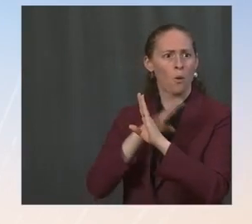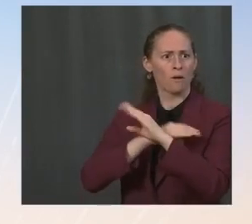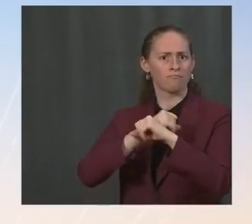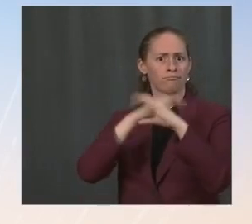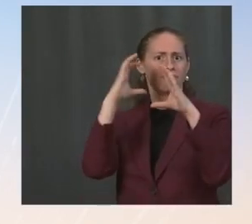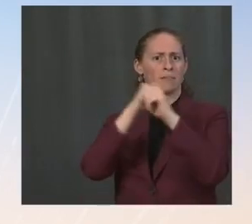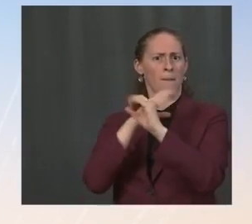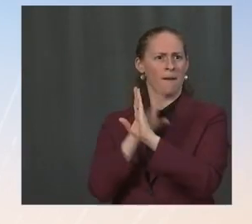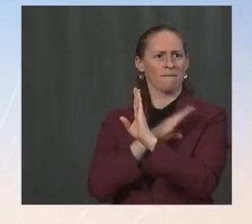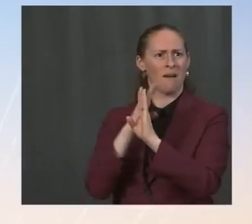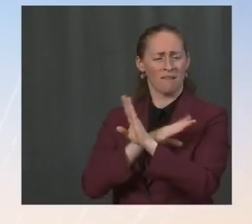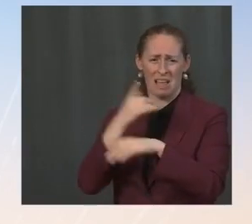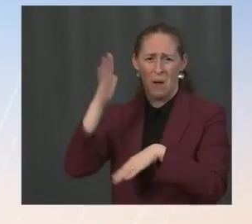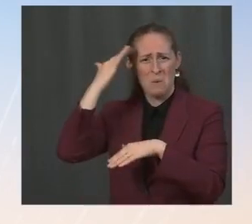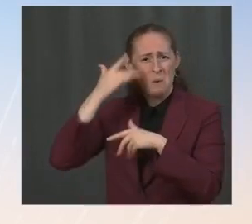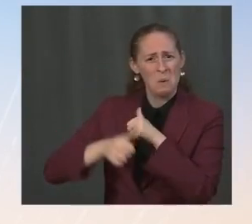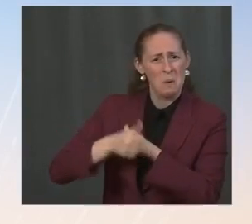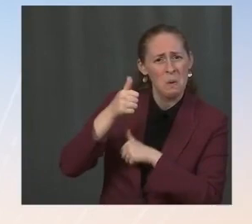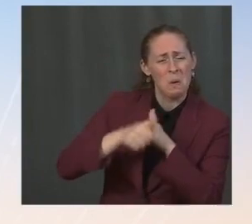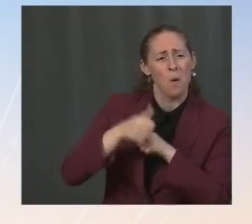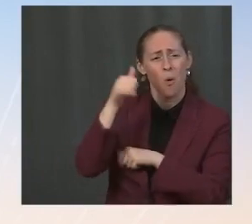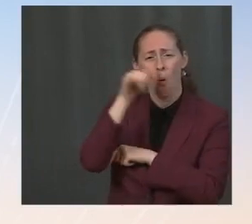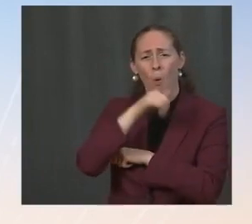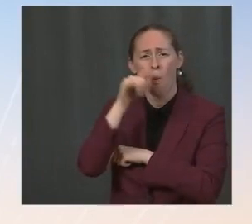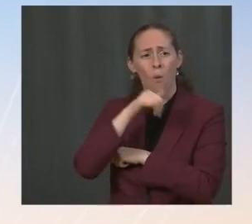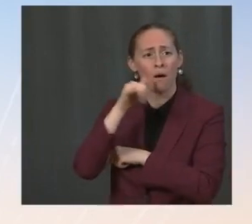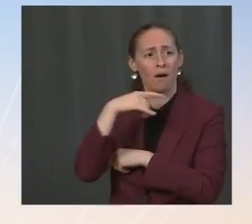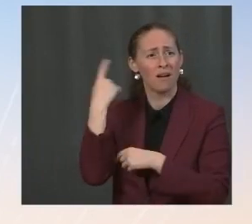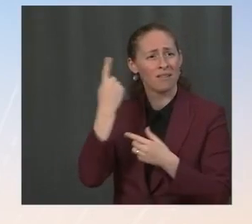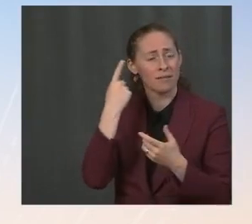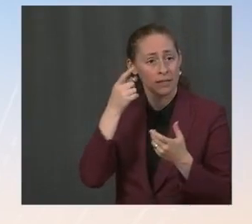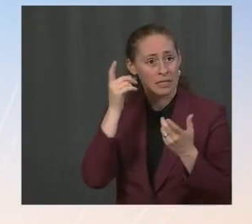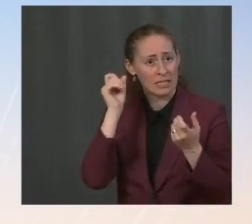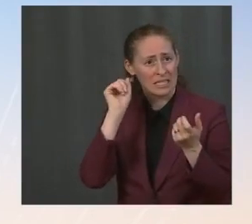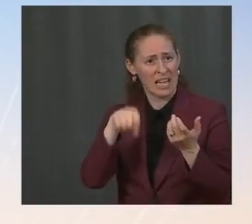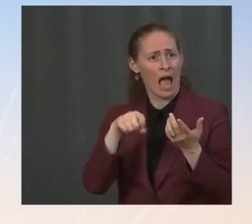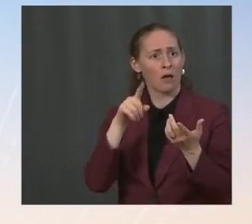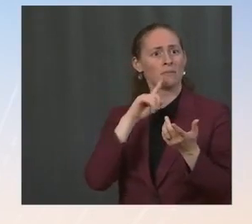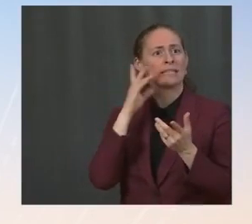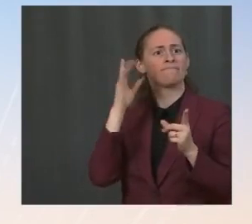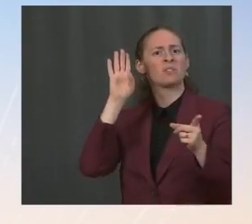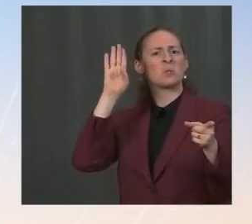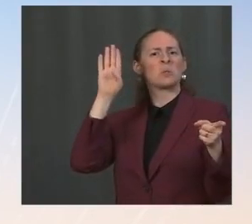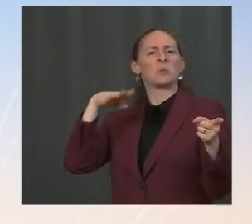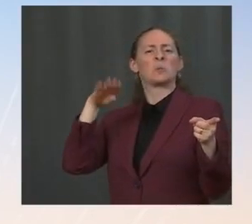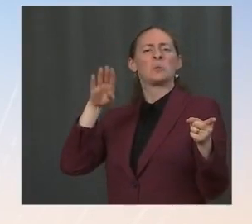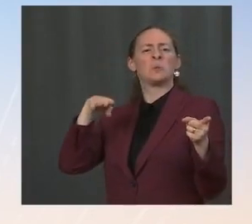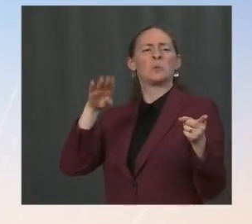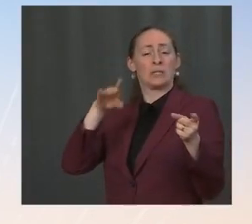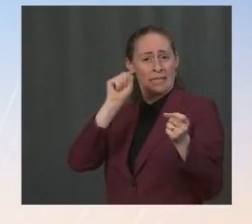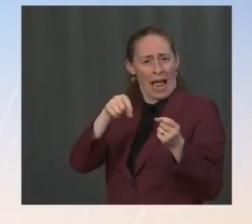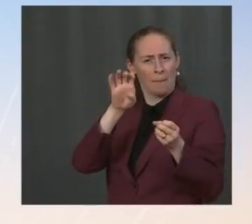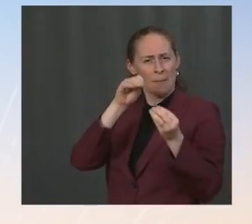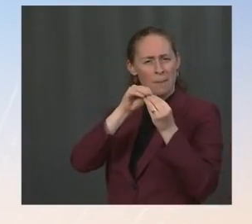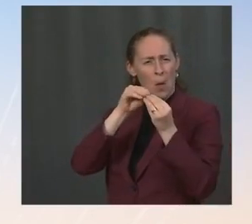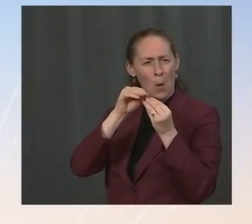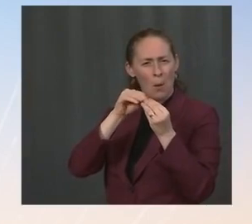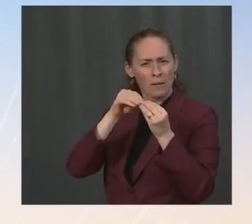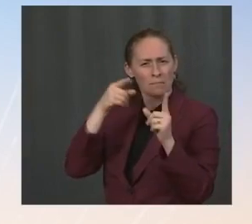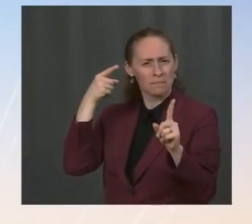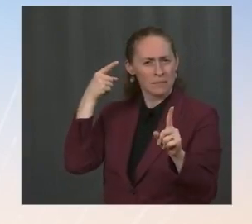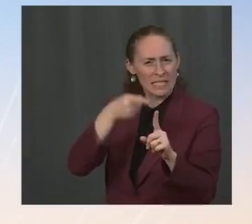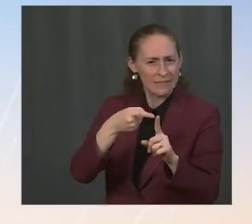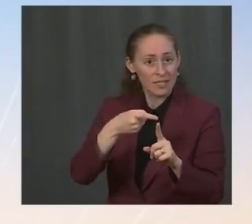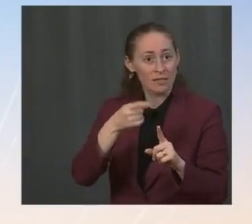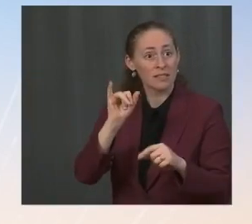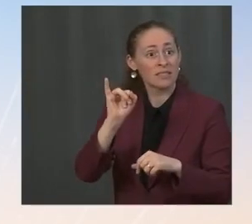et cetera. Can you speak to whether there was specific indications that this was being planned, and if so, do you have specific indications that other ones are being